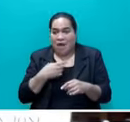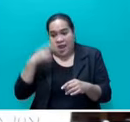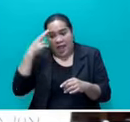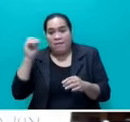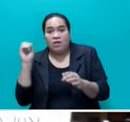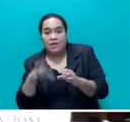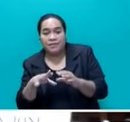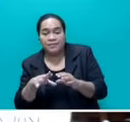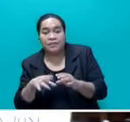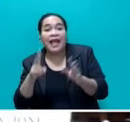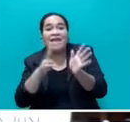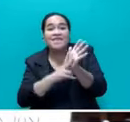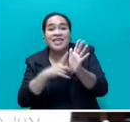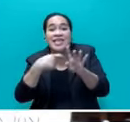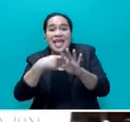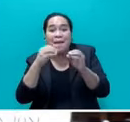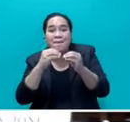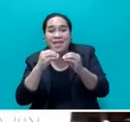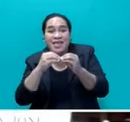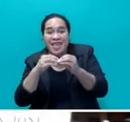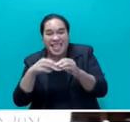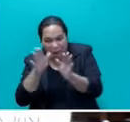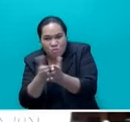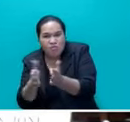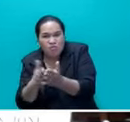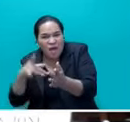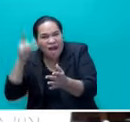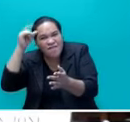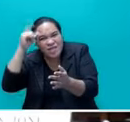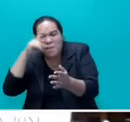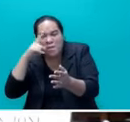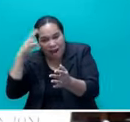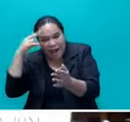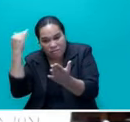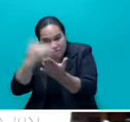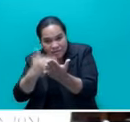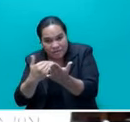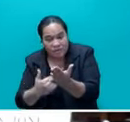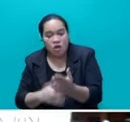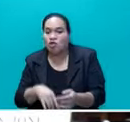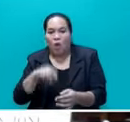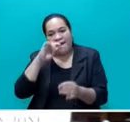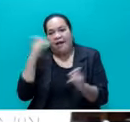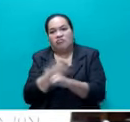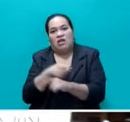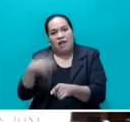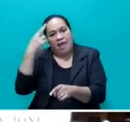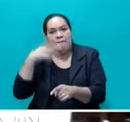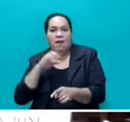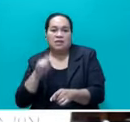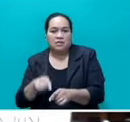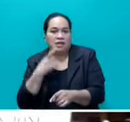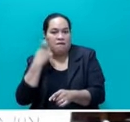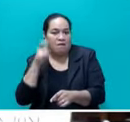name does not get removed. That'll stay there forever, whatever name I'm registered under. So there's all those provisions that have been taken account because